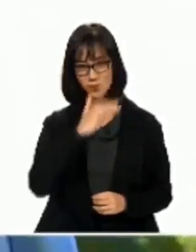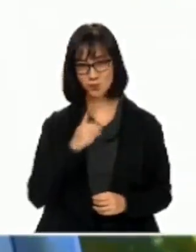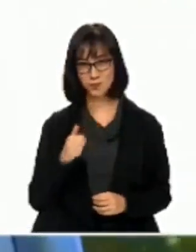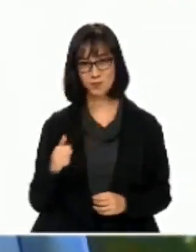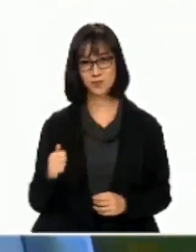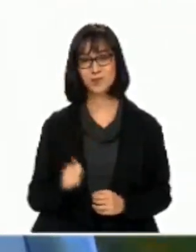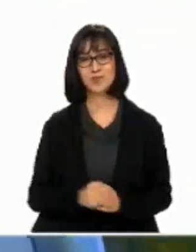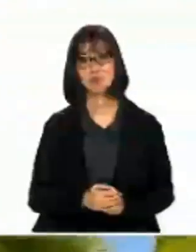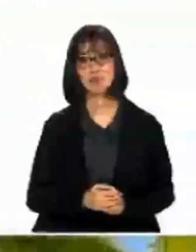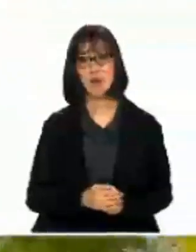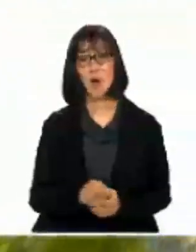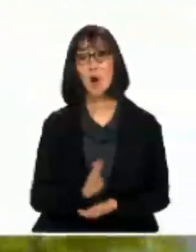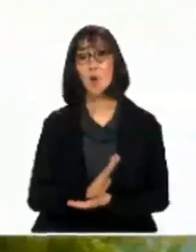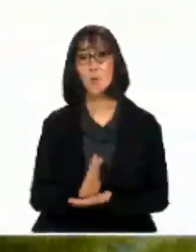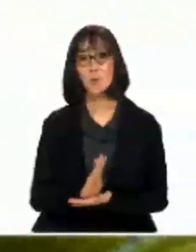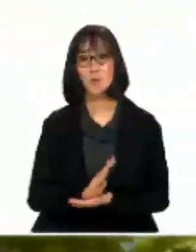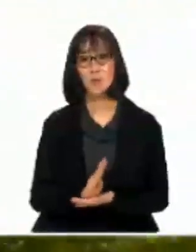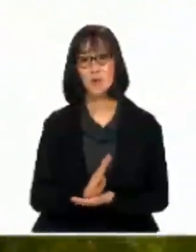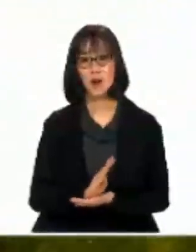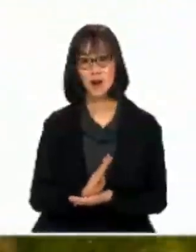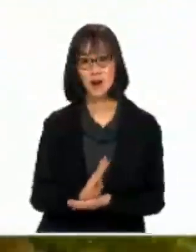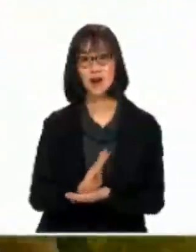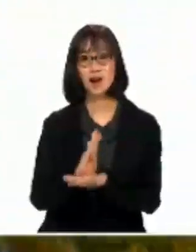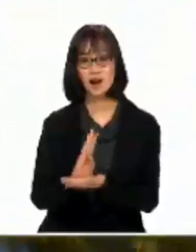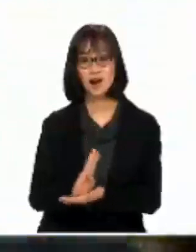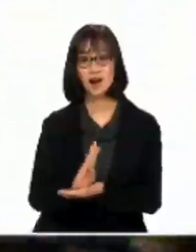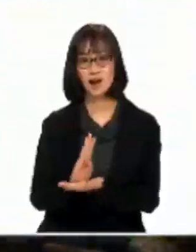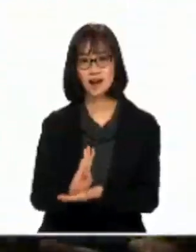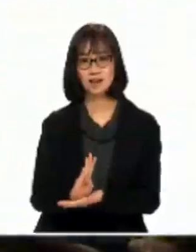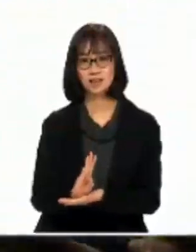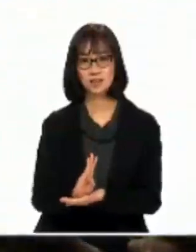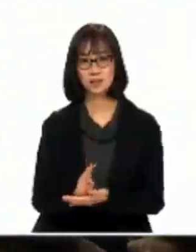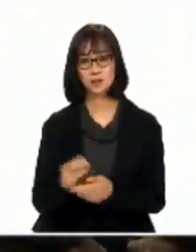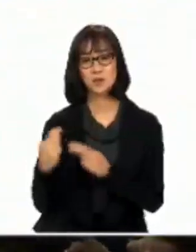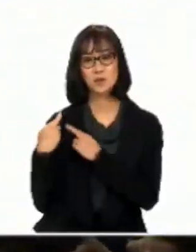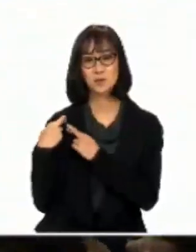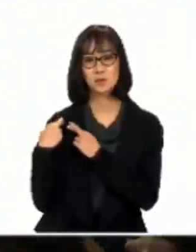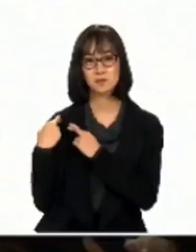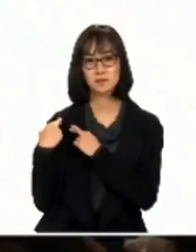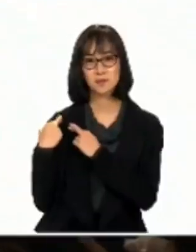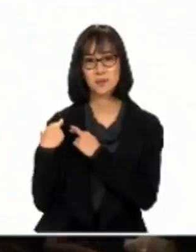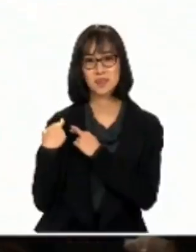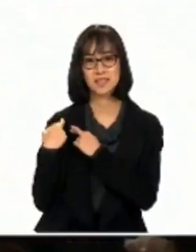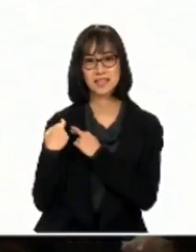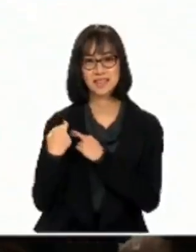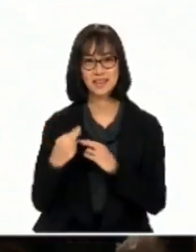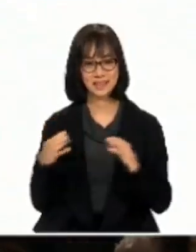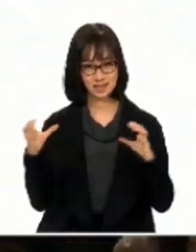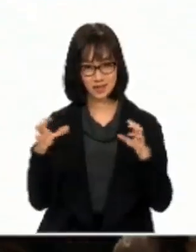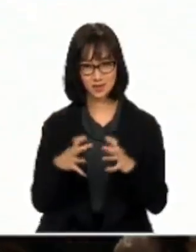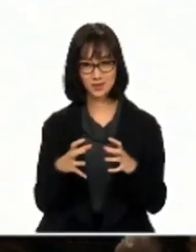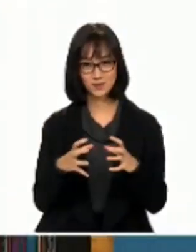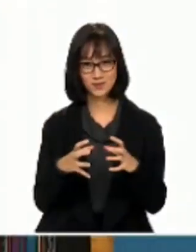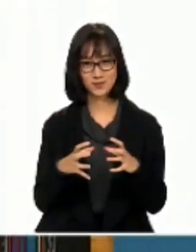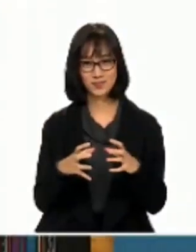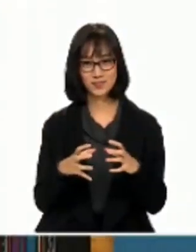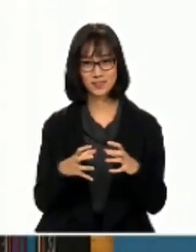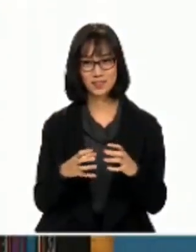Boracay Interagency Task Force, led by Secretary Simato and fully supported by Secretaries Andio,